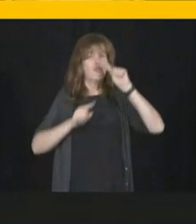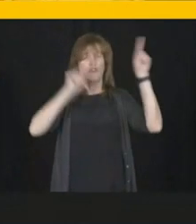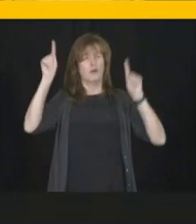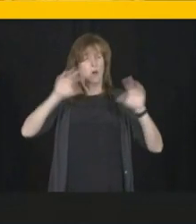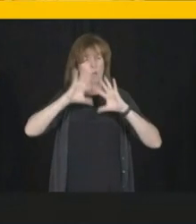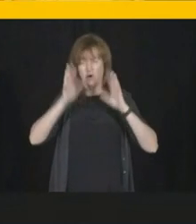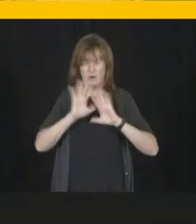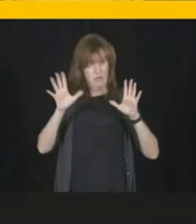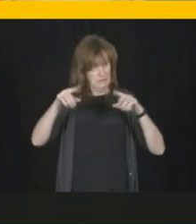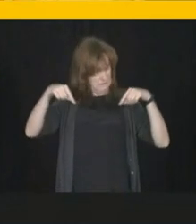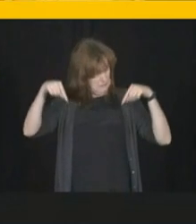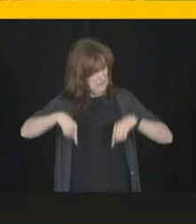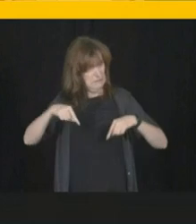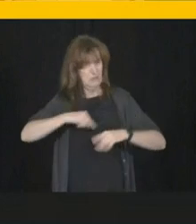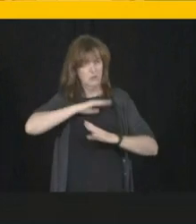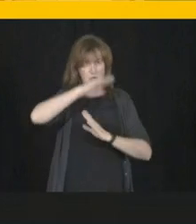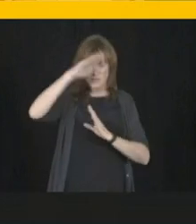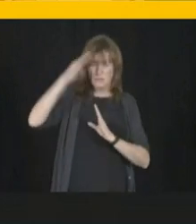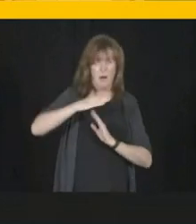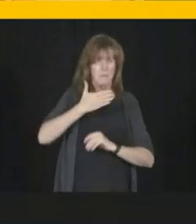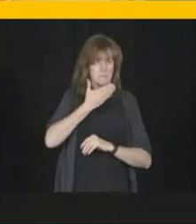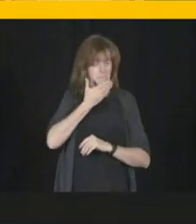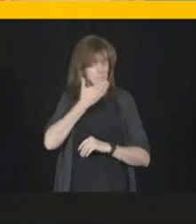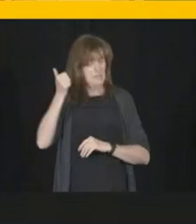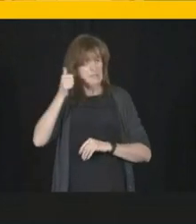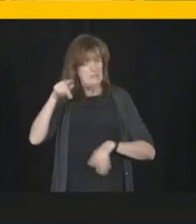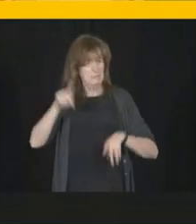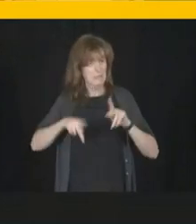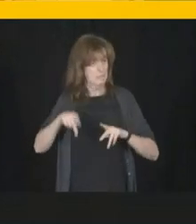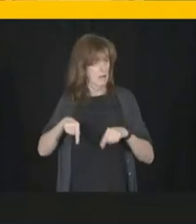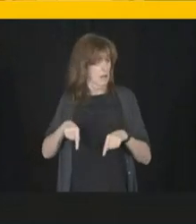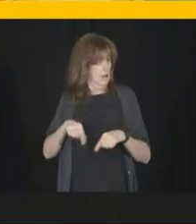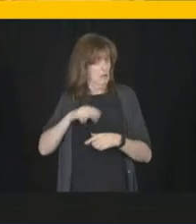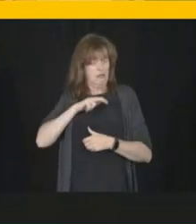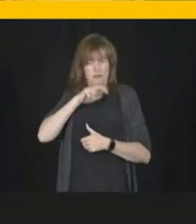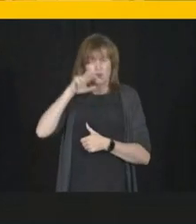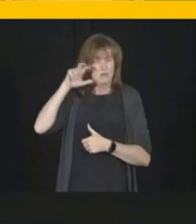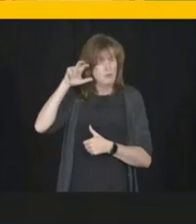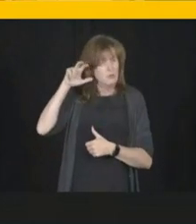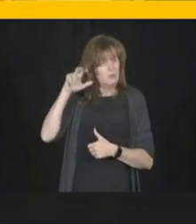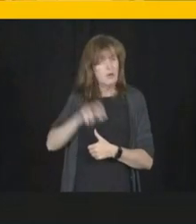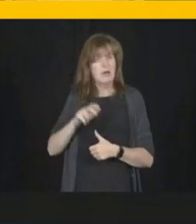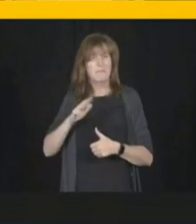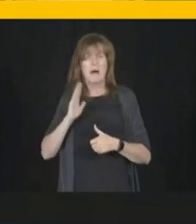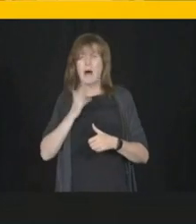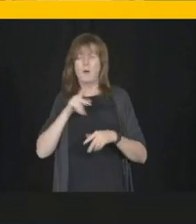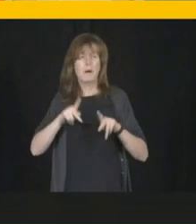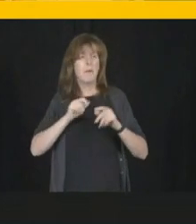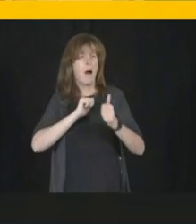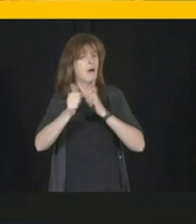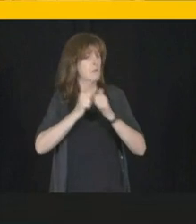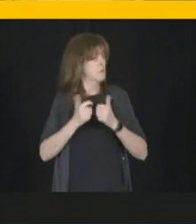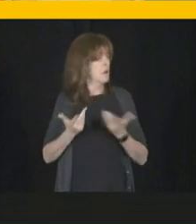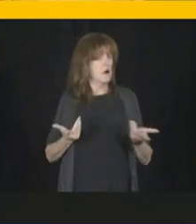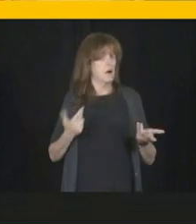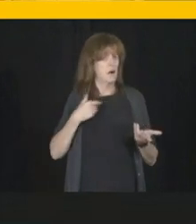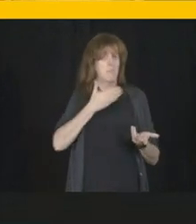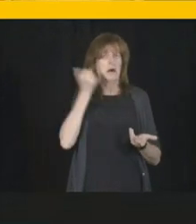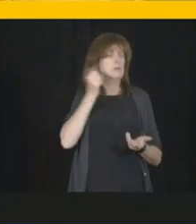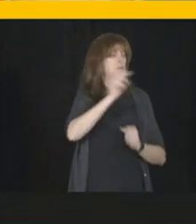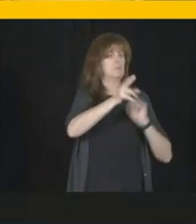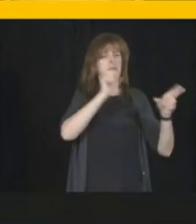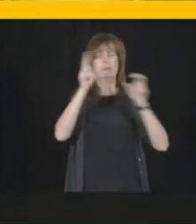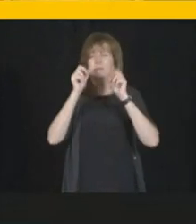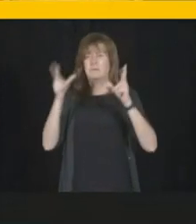wondering what your response is to Markham Mayor Scarpitti's call to make masks mandatory in public places because